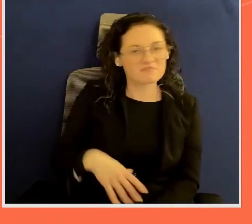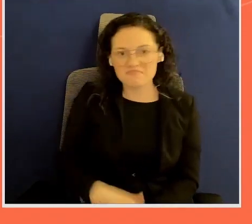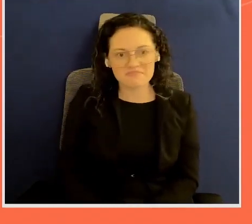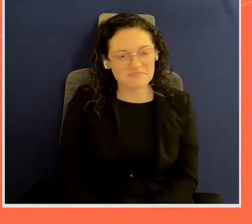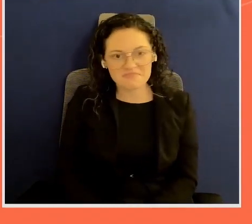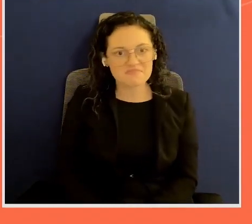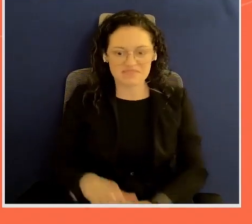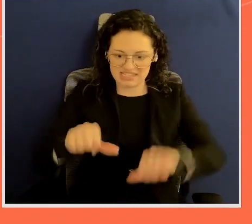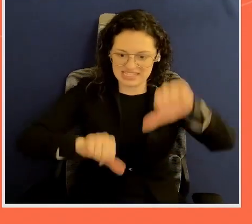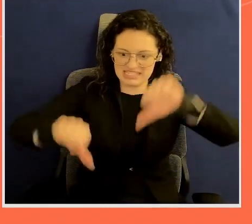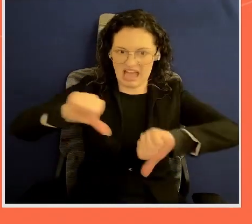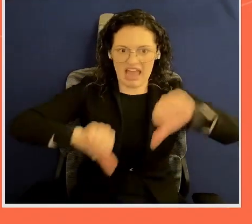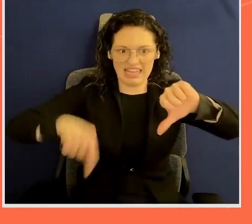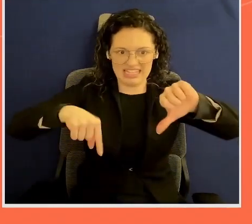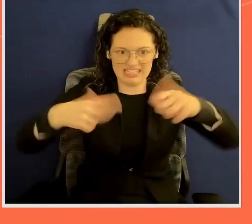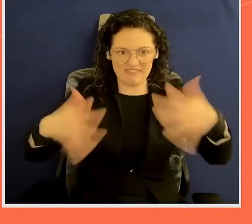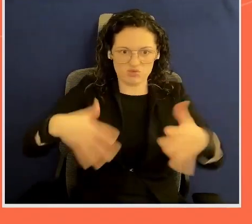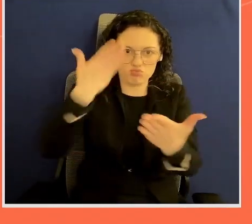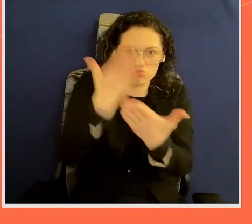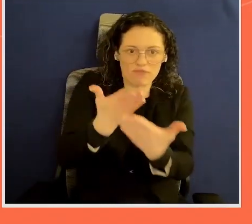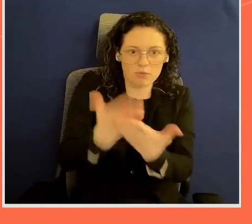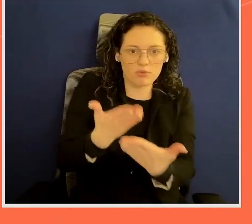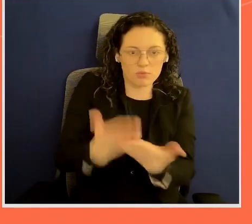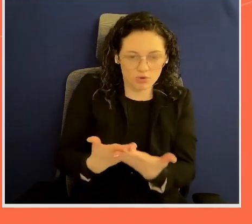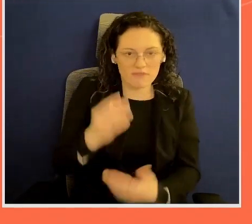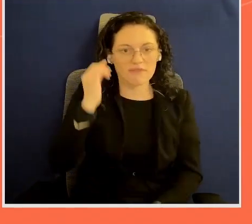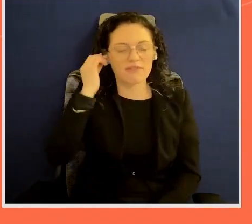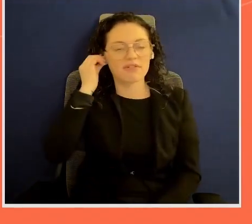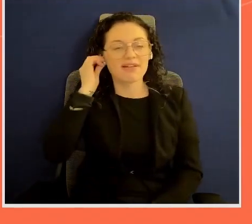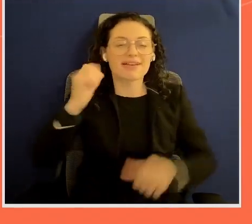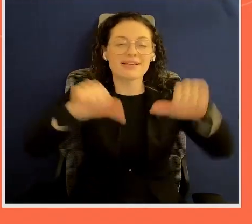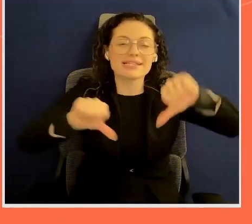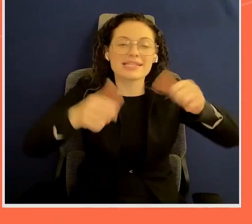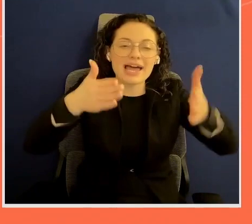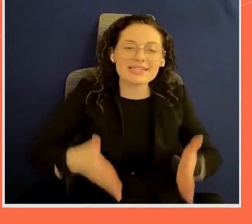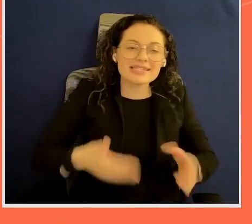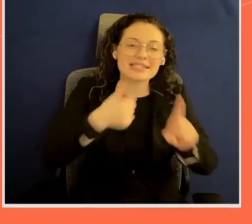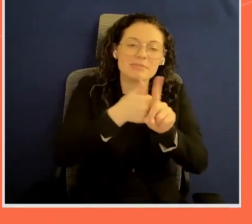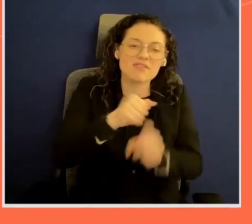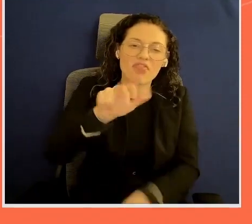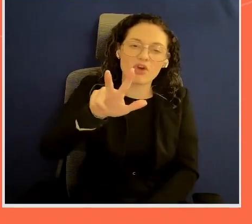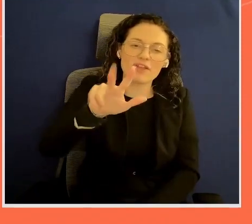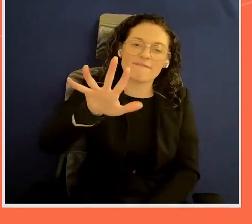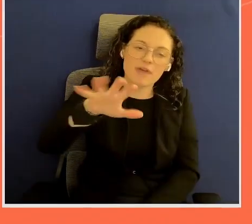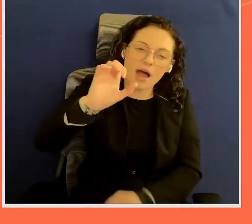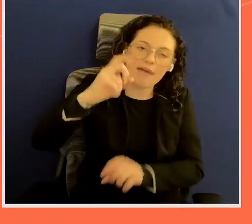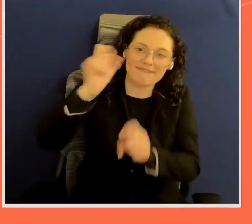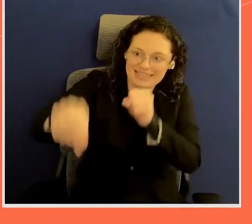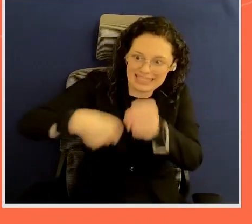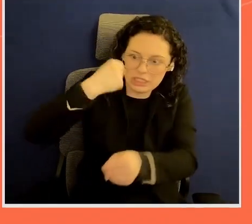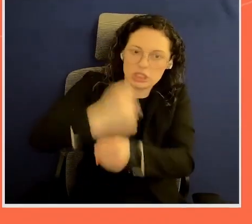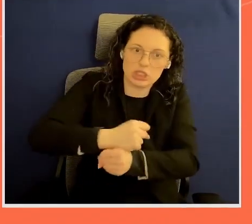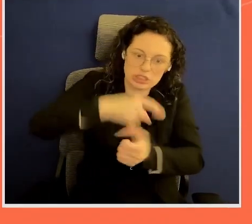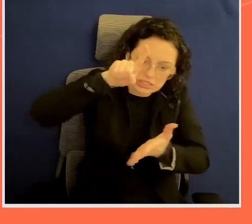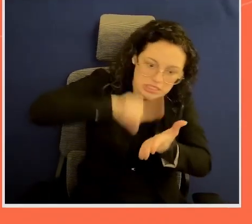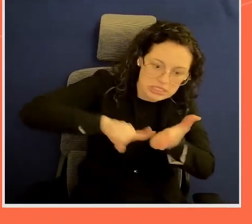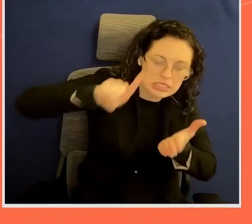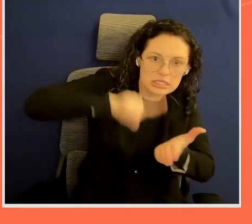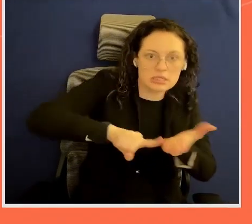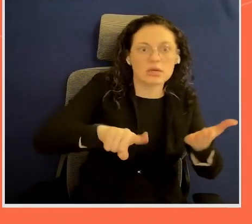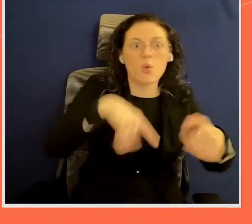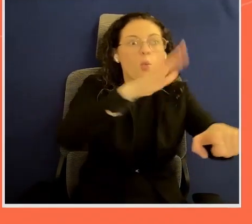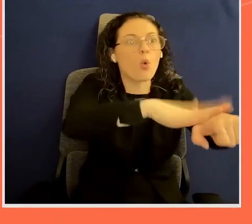play. Just like we rallied around the COVID-19 pandemic and the attack on Ukraine,